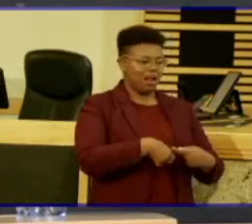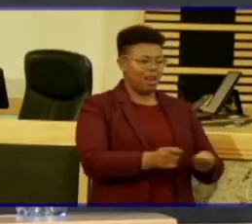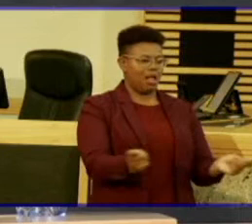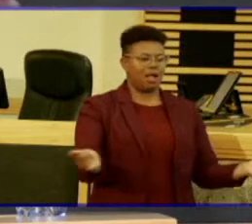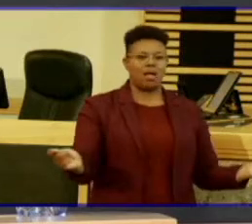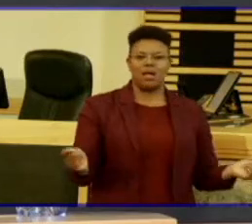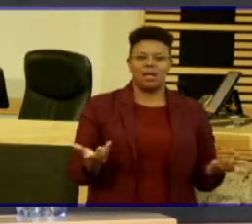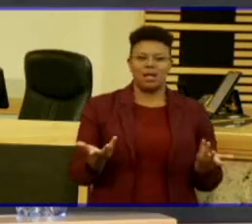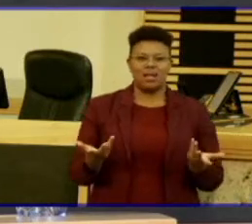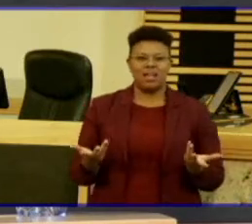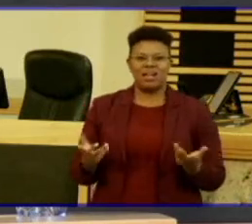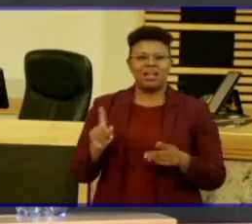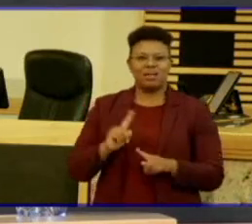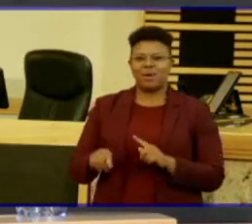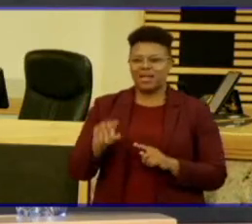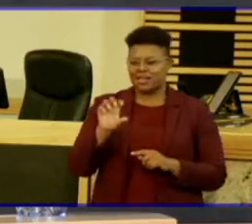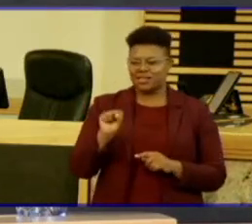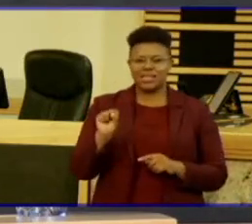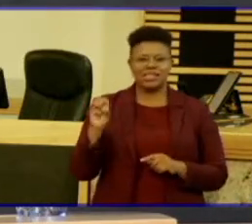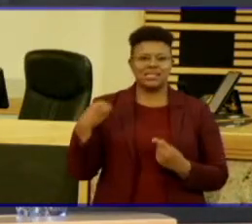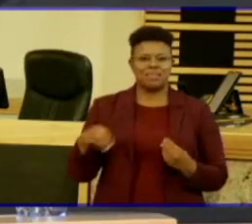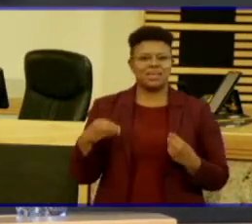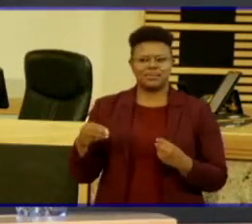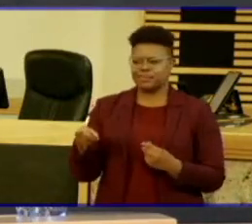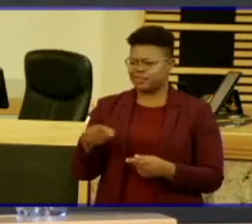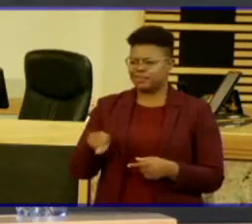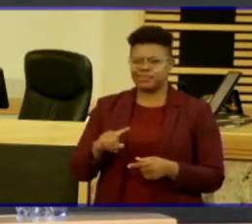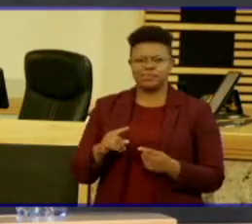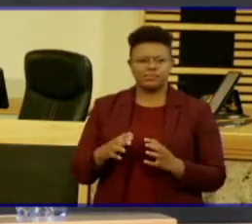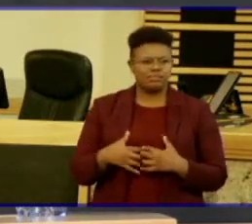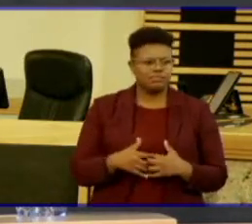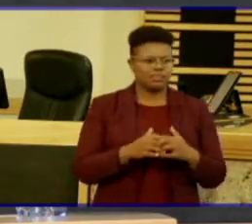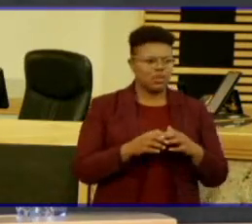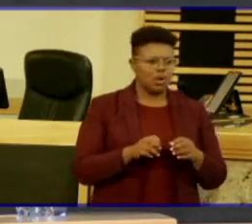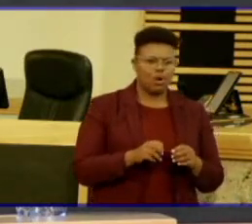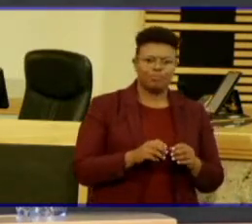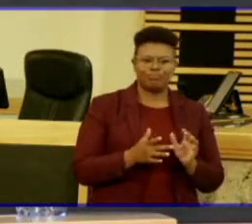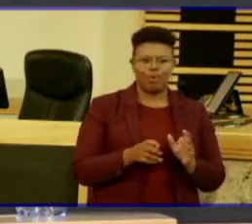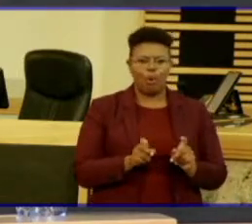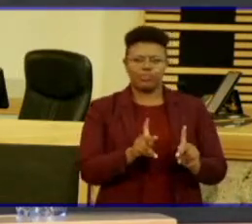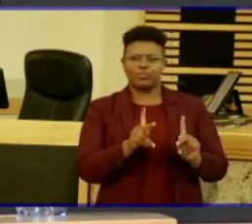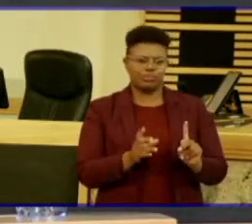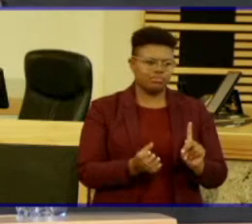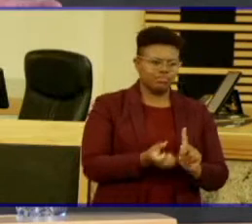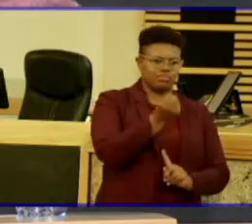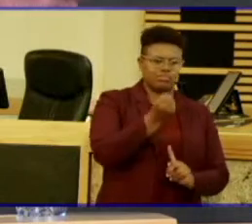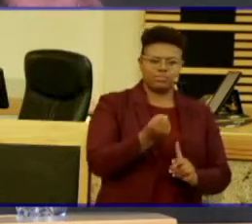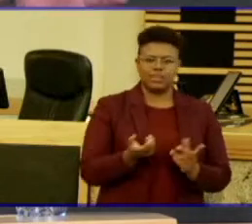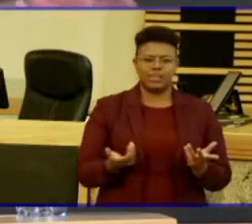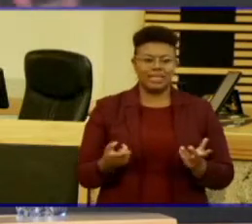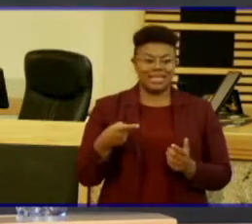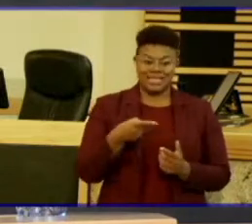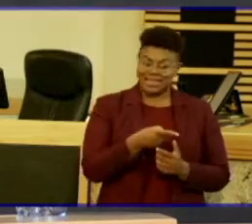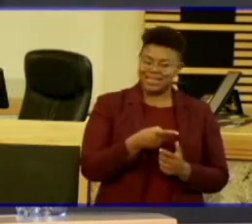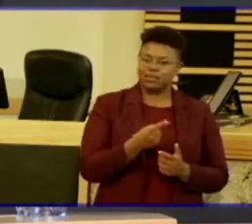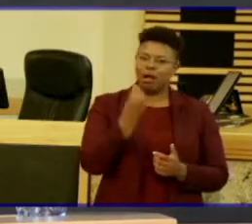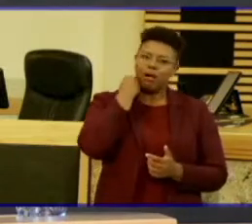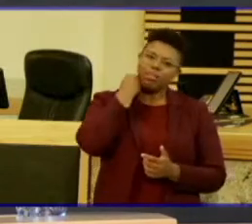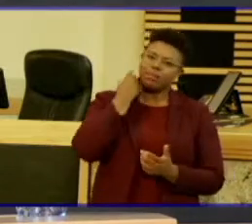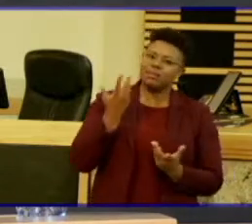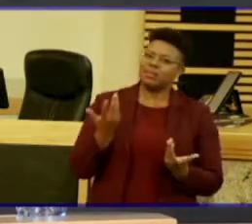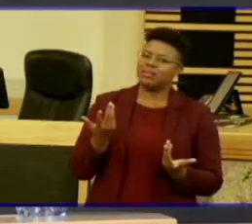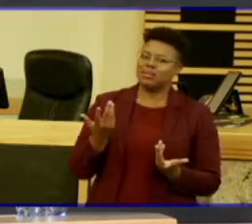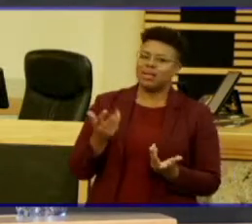you don't see SMMEs taking the opportunity of that. Kuba imali le strictly to the consumption side of the